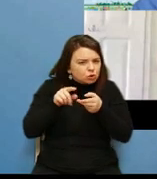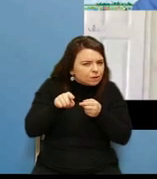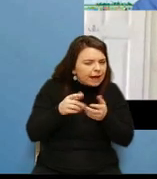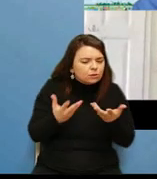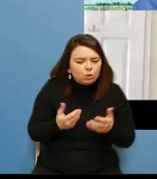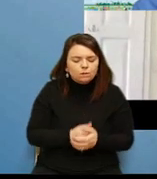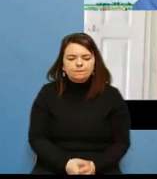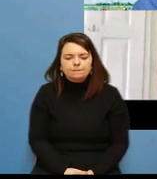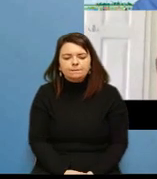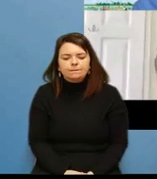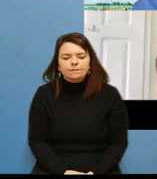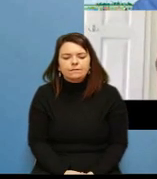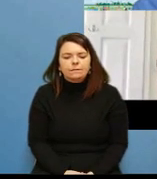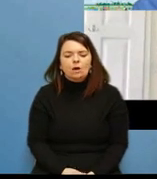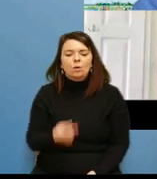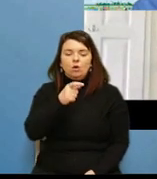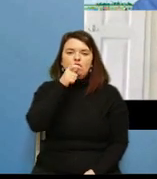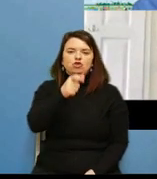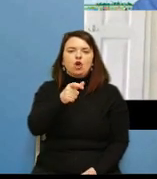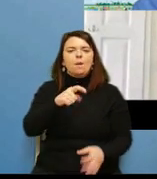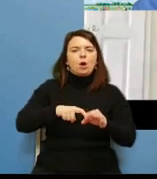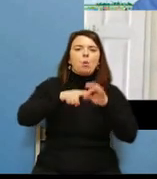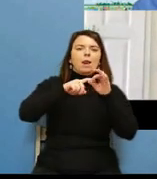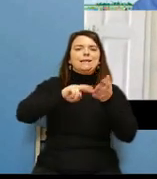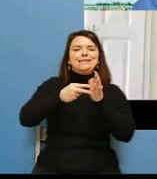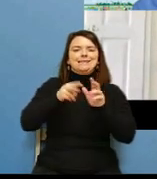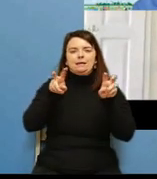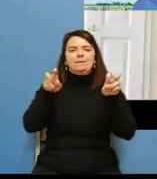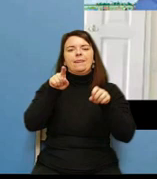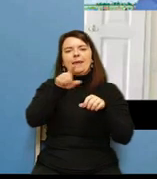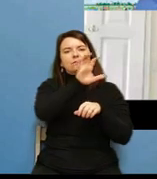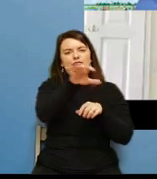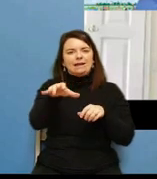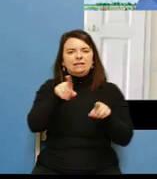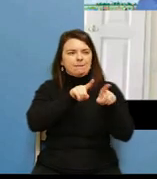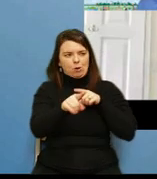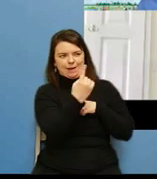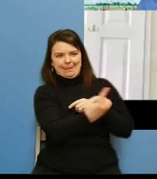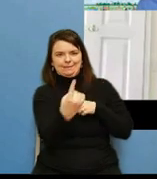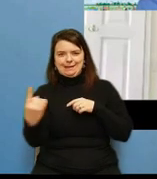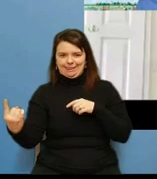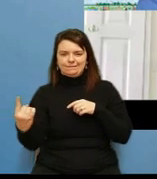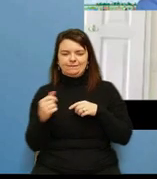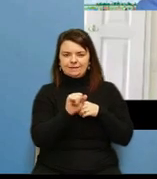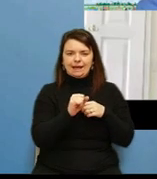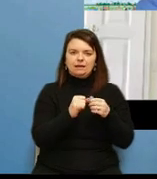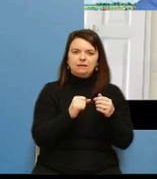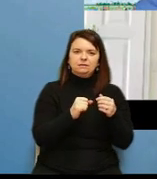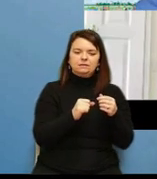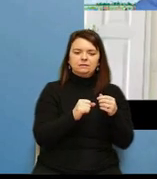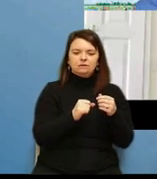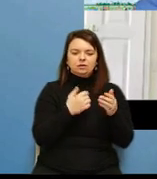scheme around reducing that variation? Well, we've got the prescribing quality scheme, which is for practices mostly to